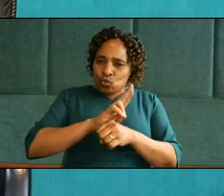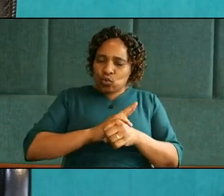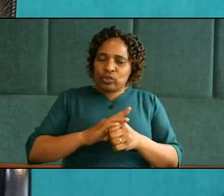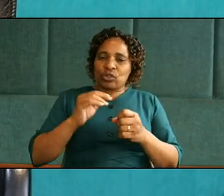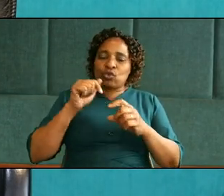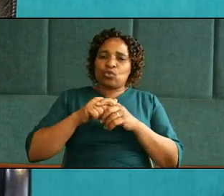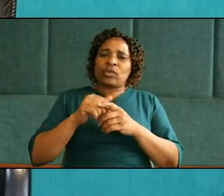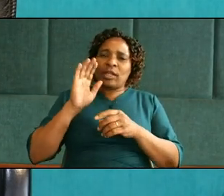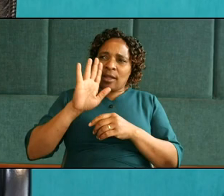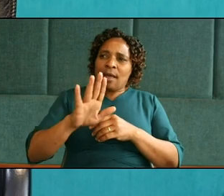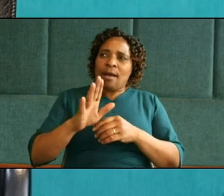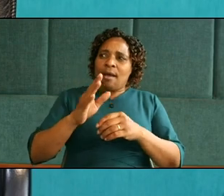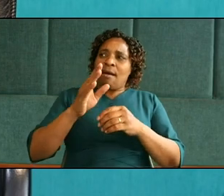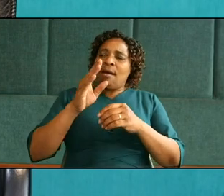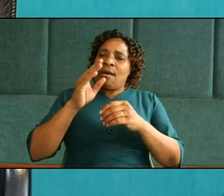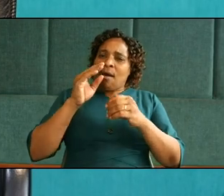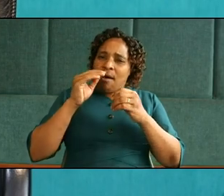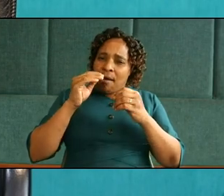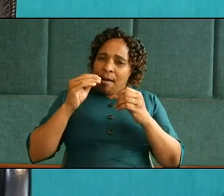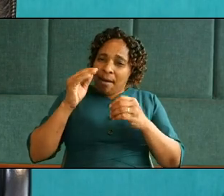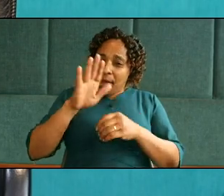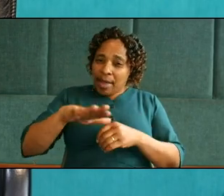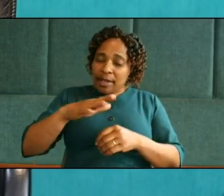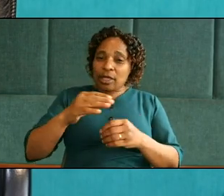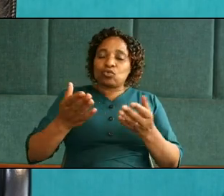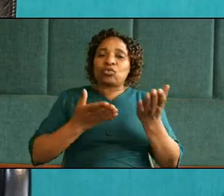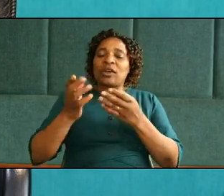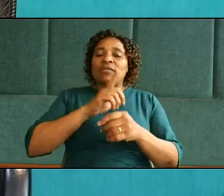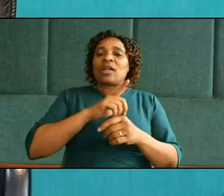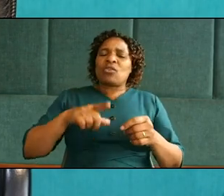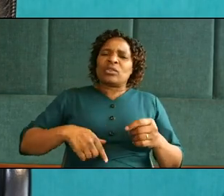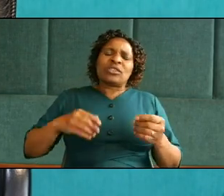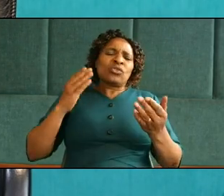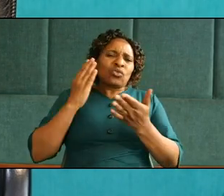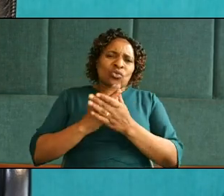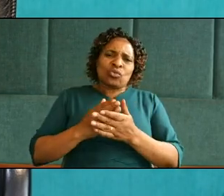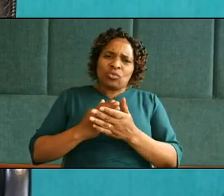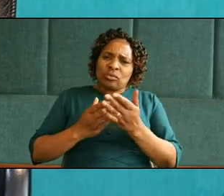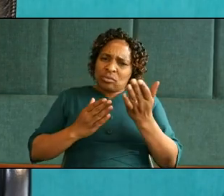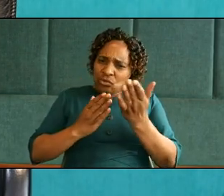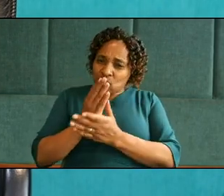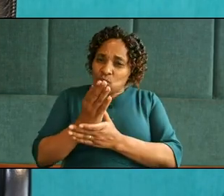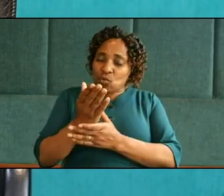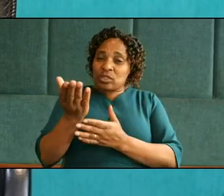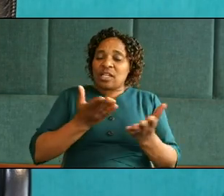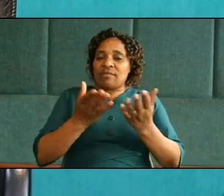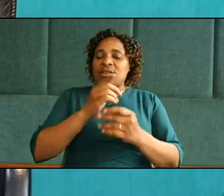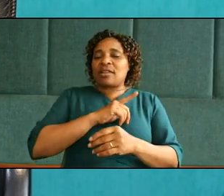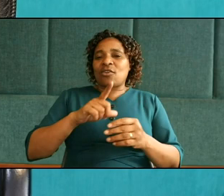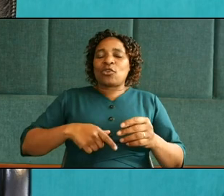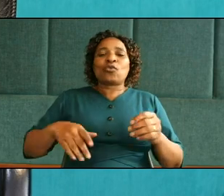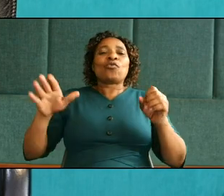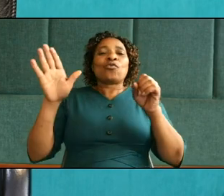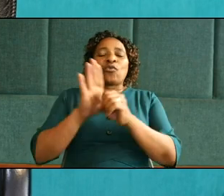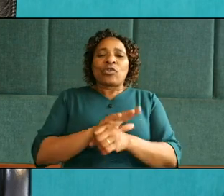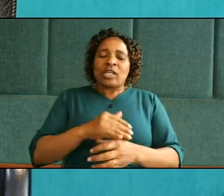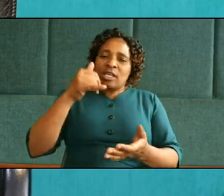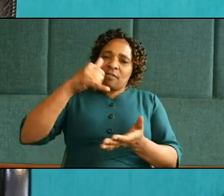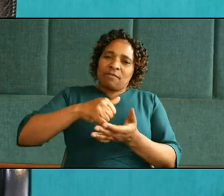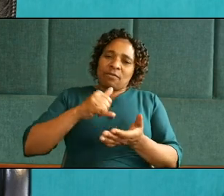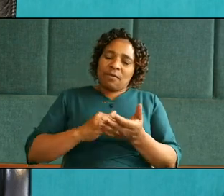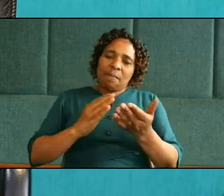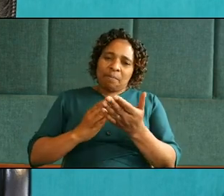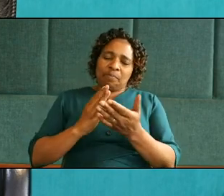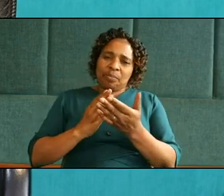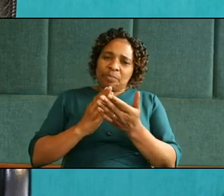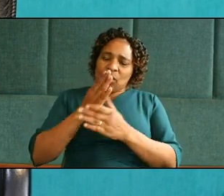the utmost to serve the Lord. Because indeed it is through serving God that we can fully get involved and fully be on his